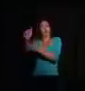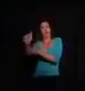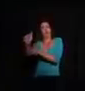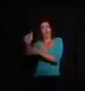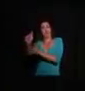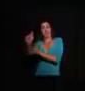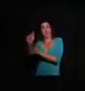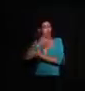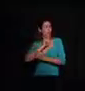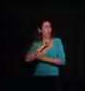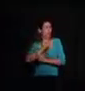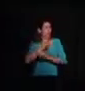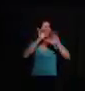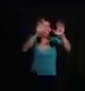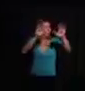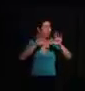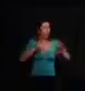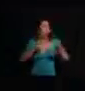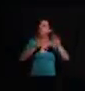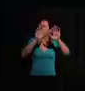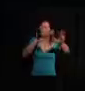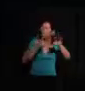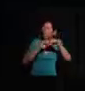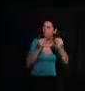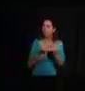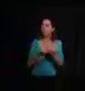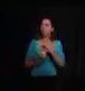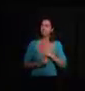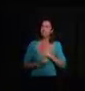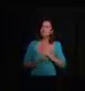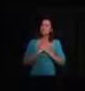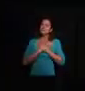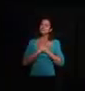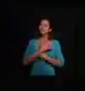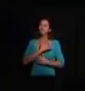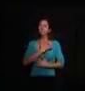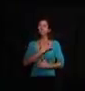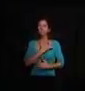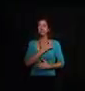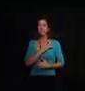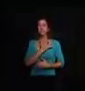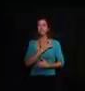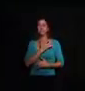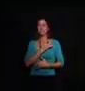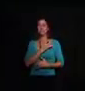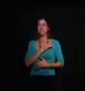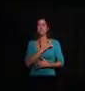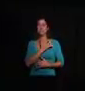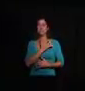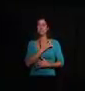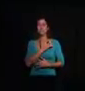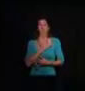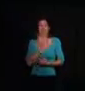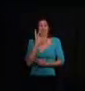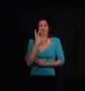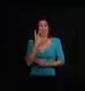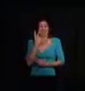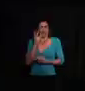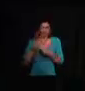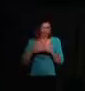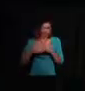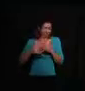a wonderful organization, and I see it lasting much,